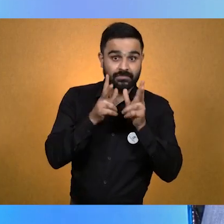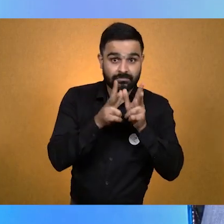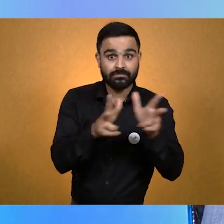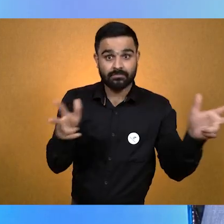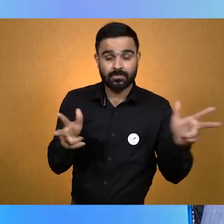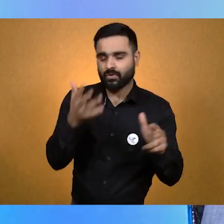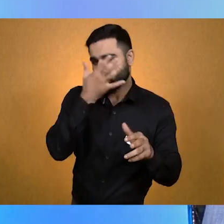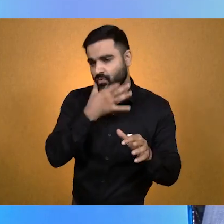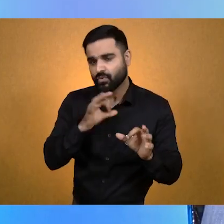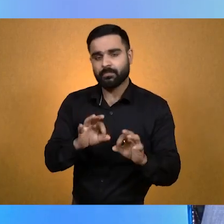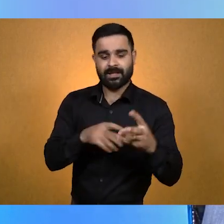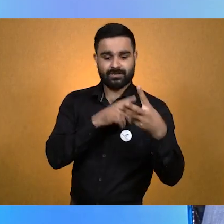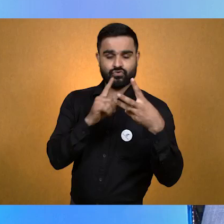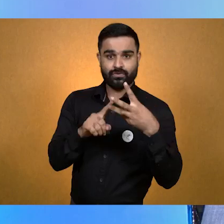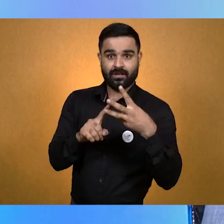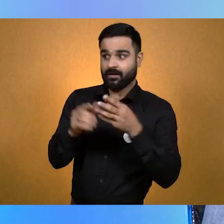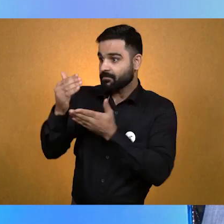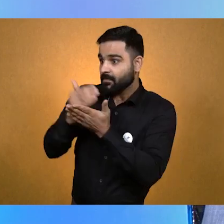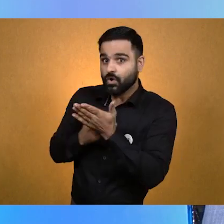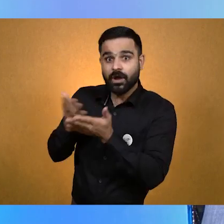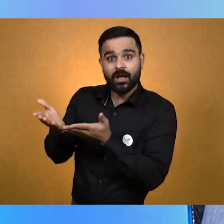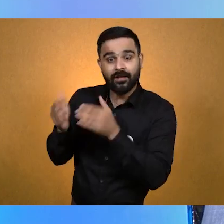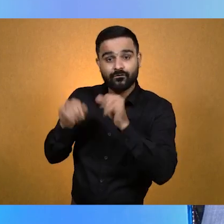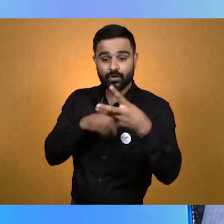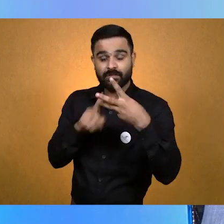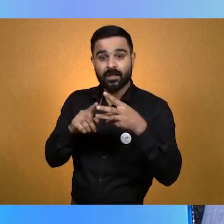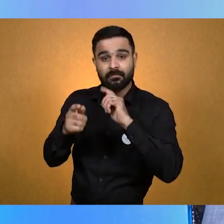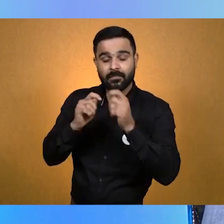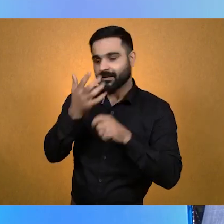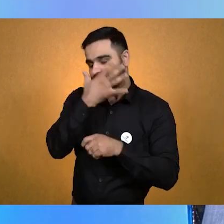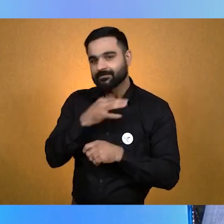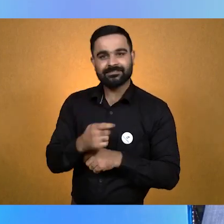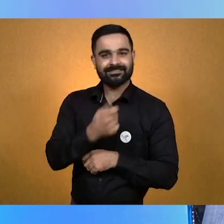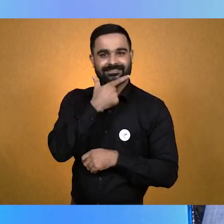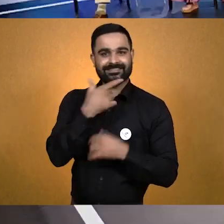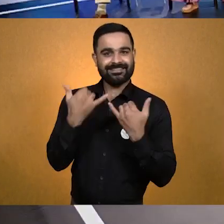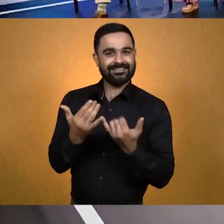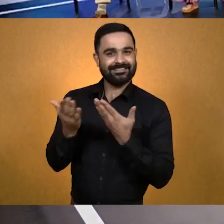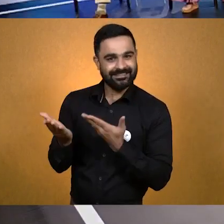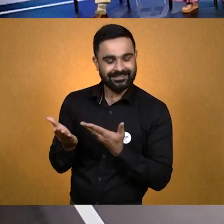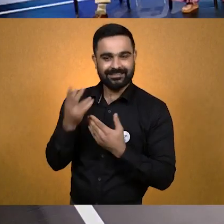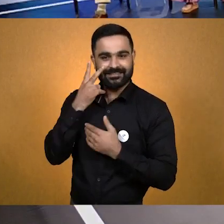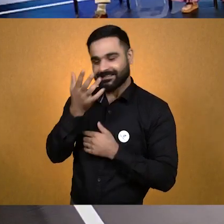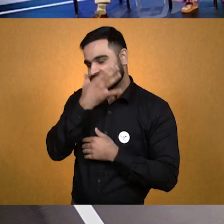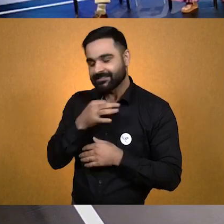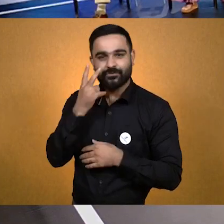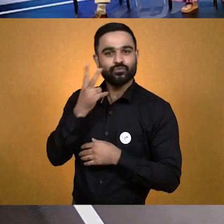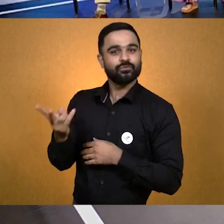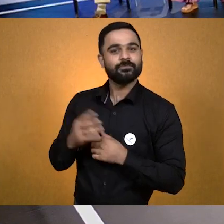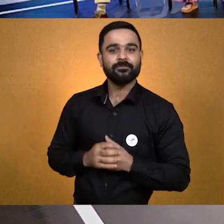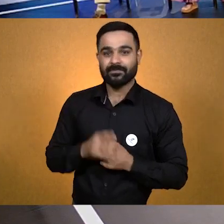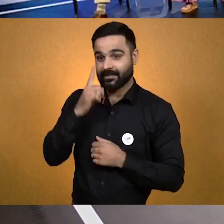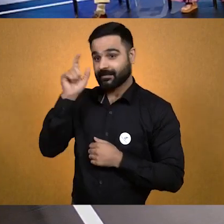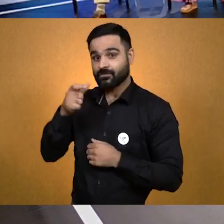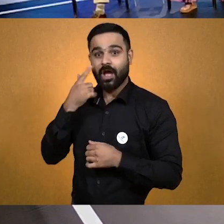got a wonderful third anchor on this program. And she's got a big smile on her face right now. Big smile, there you can see it.